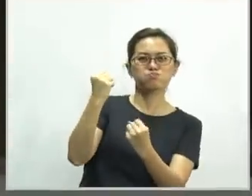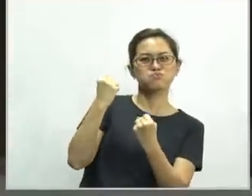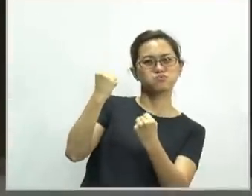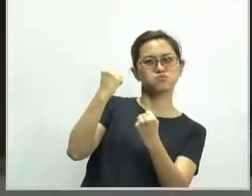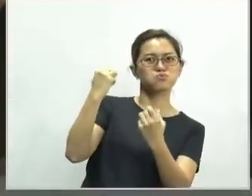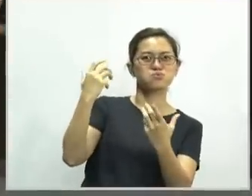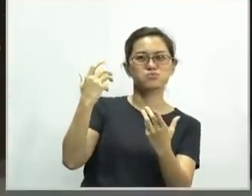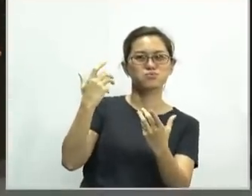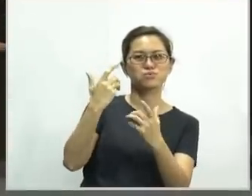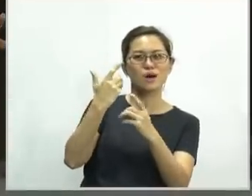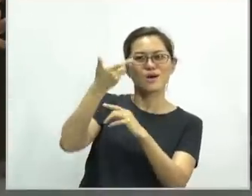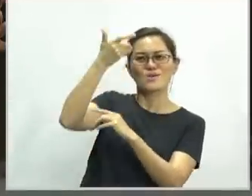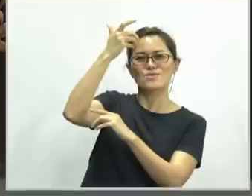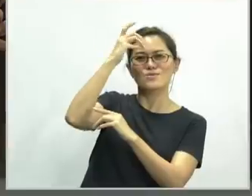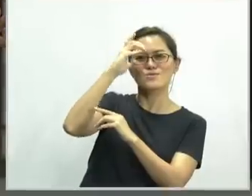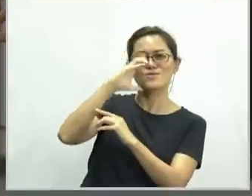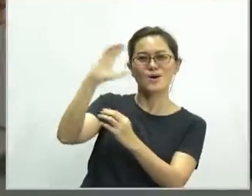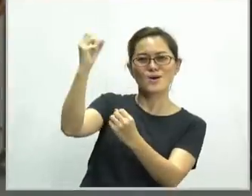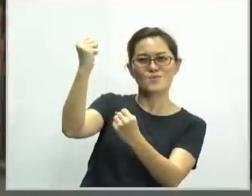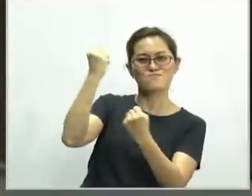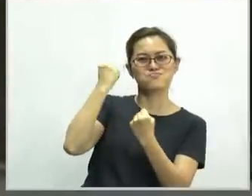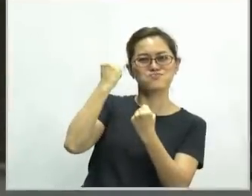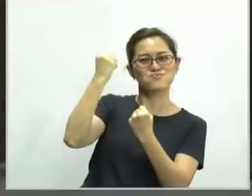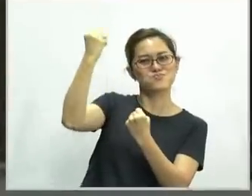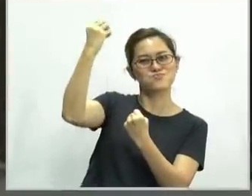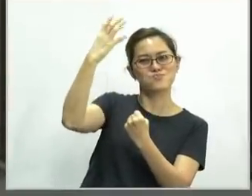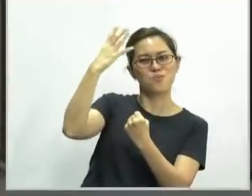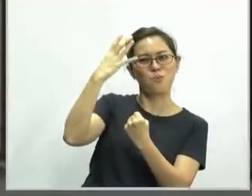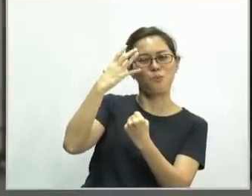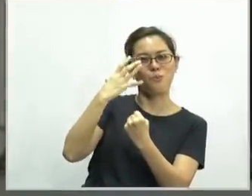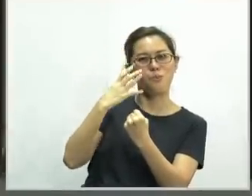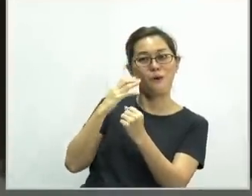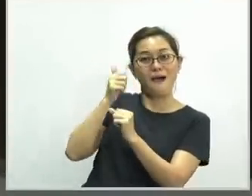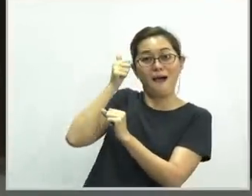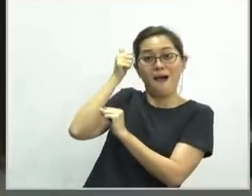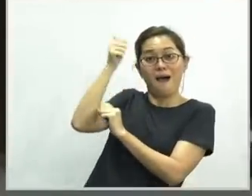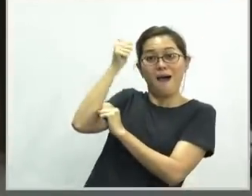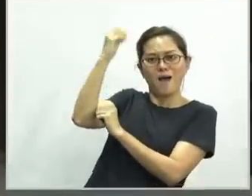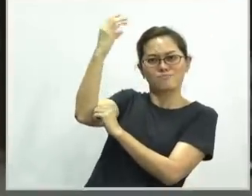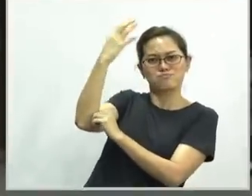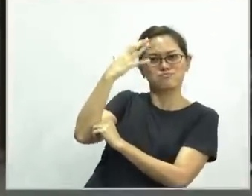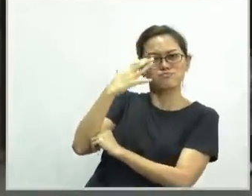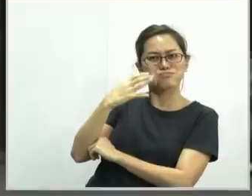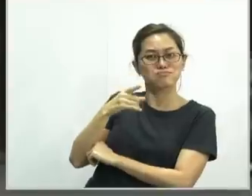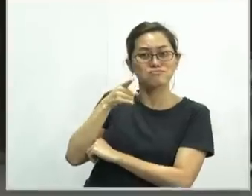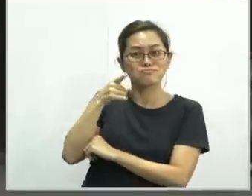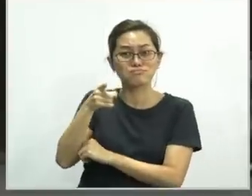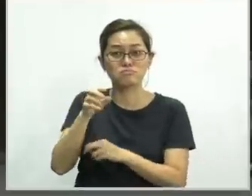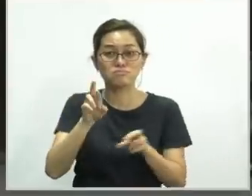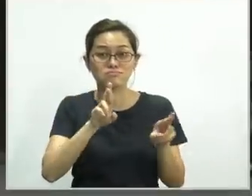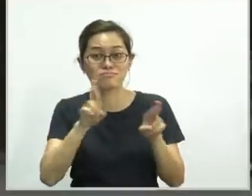from Almighty God Himself. Are you game for this?